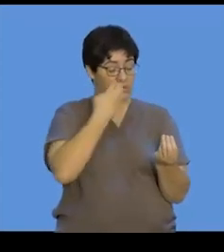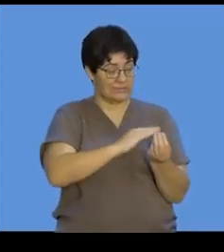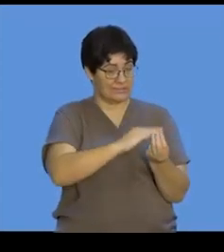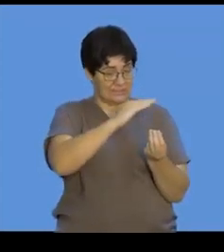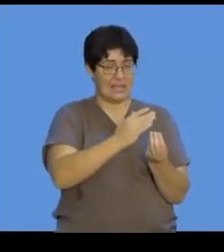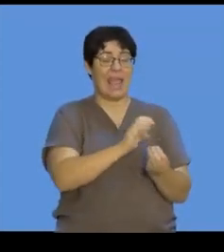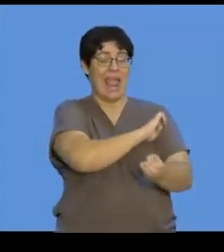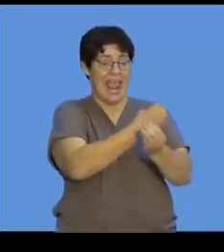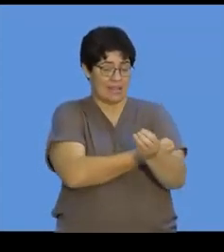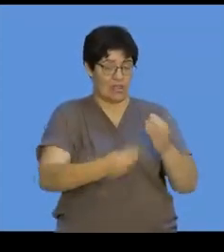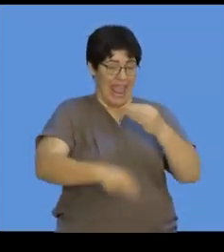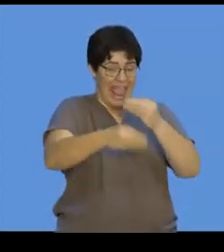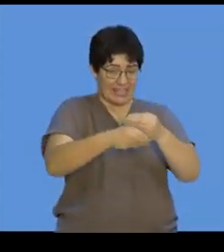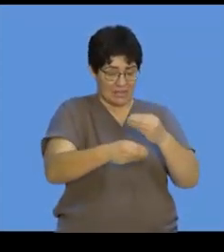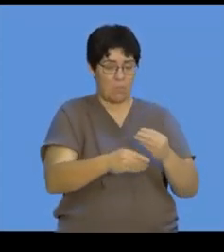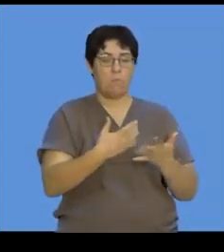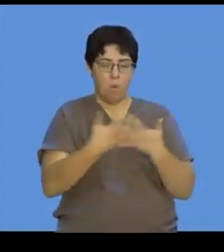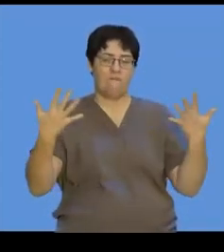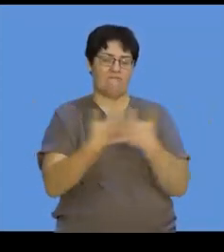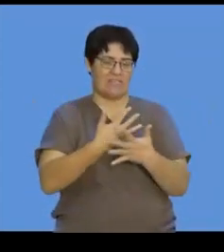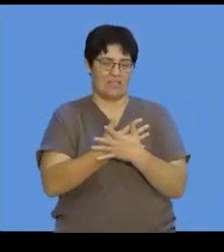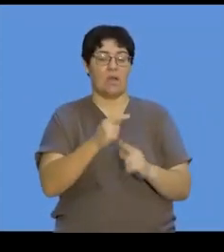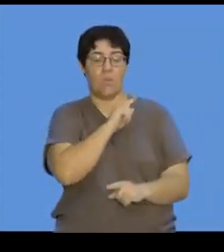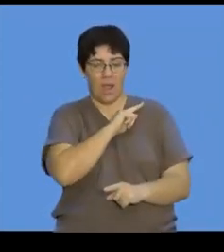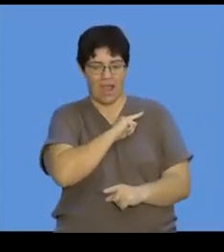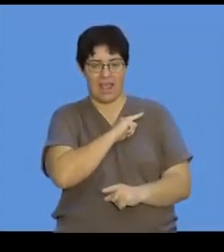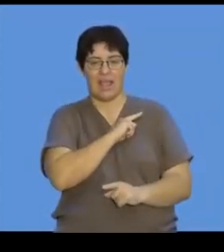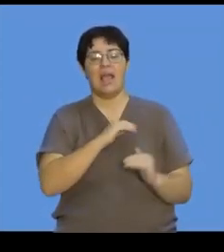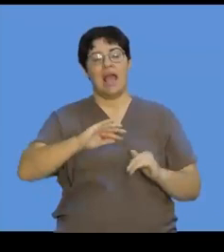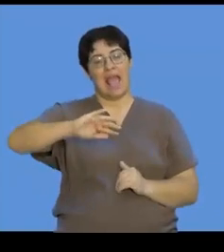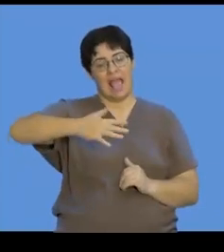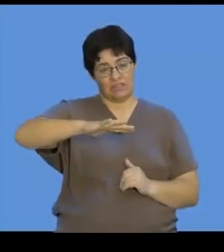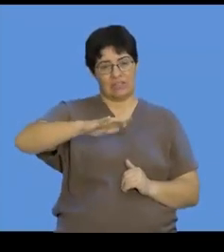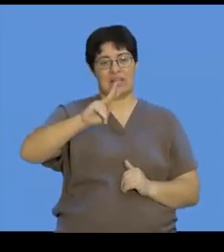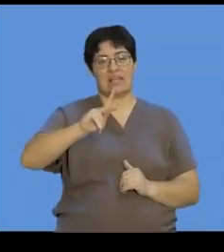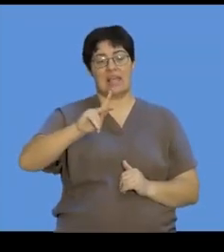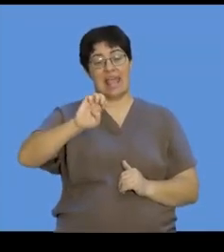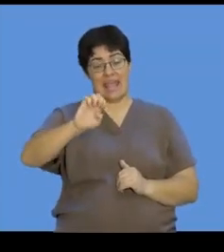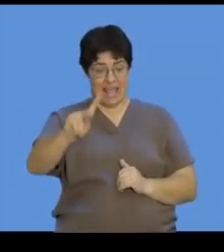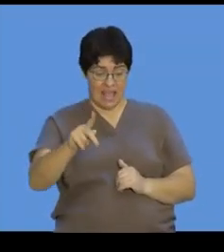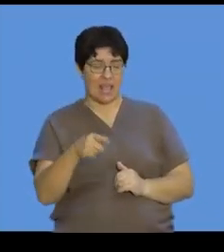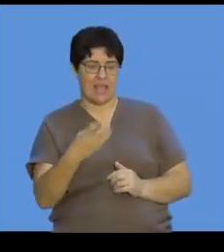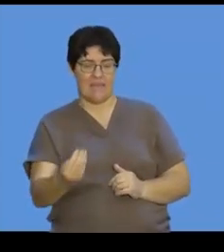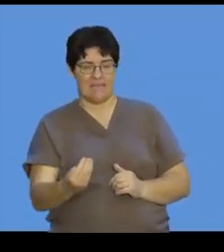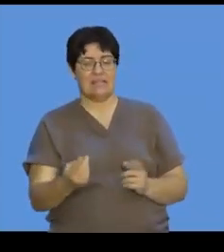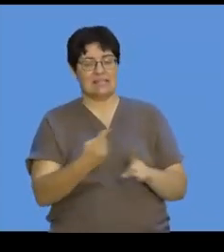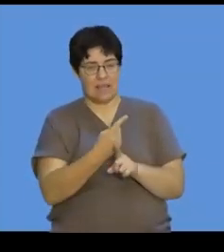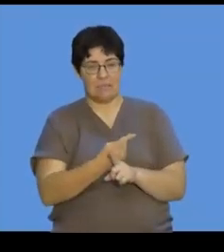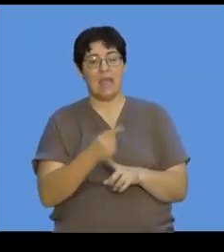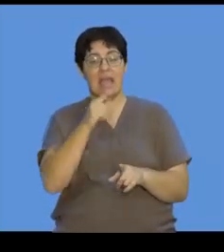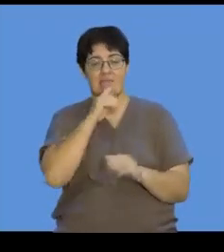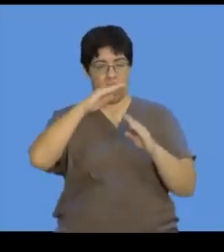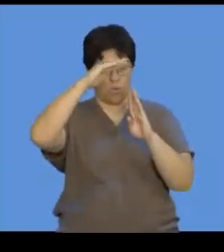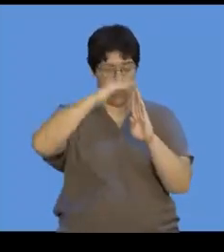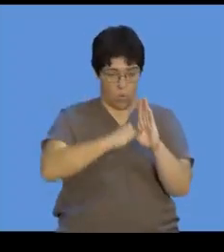even faster. As a result, there's an increase in the average kinetic energy, of which the opposite is true when a substance is